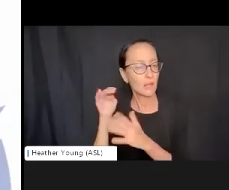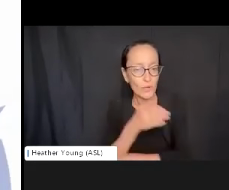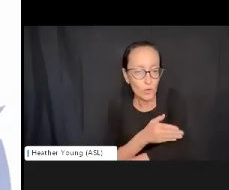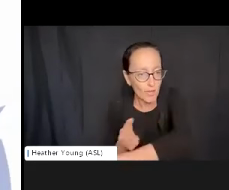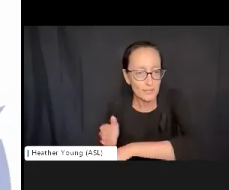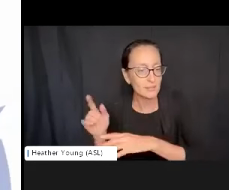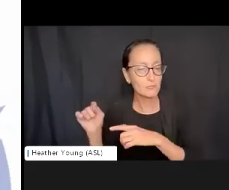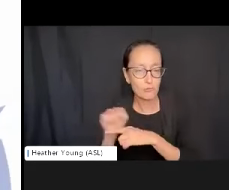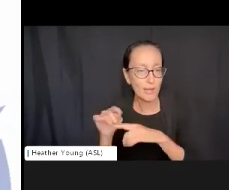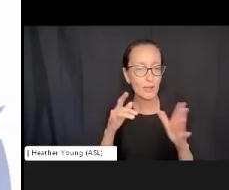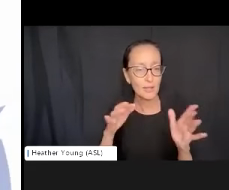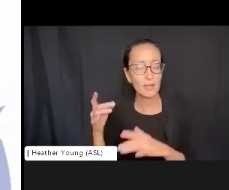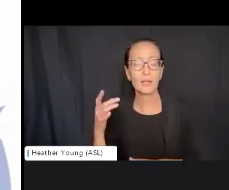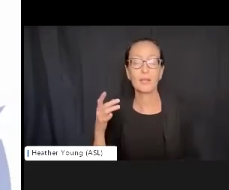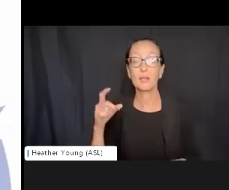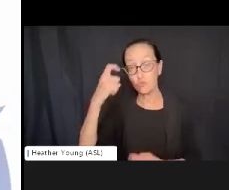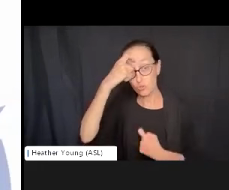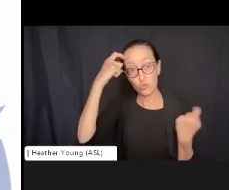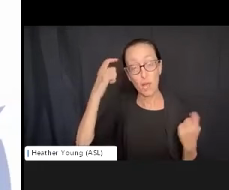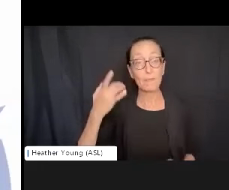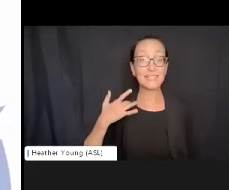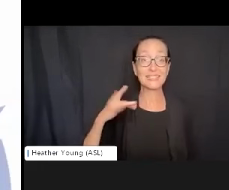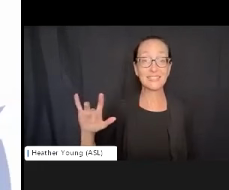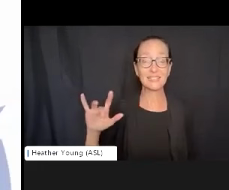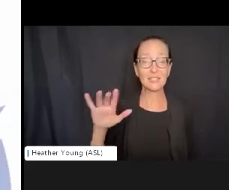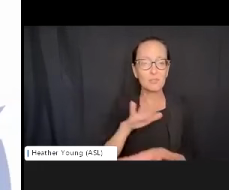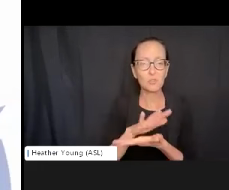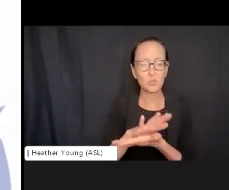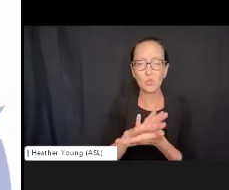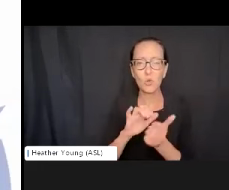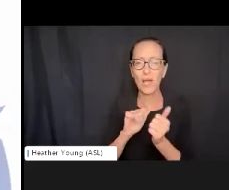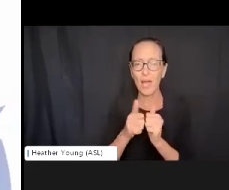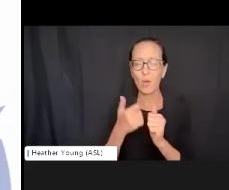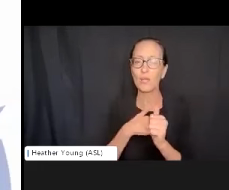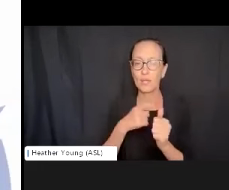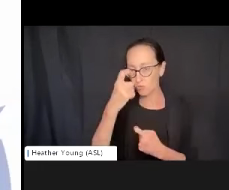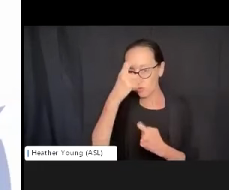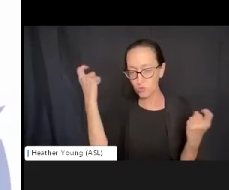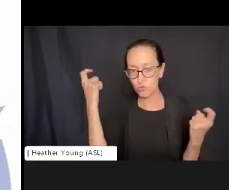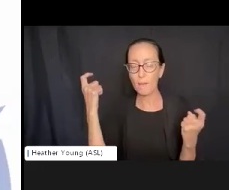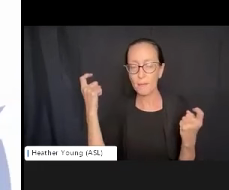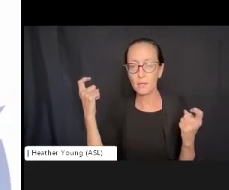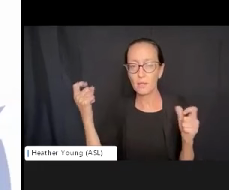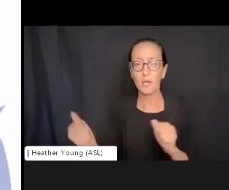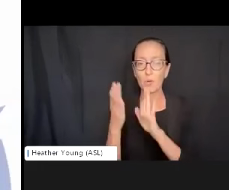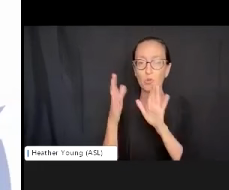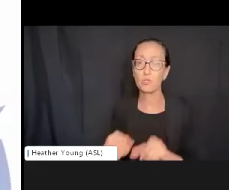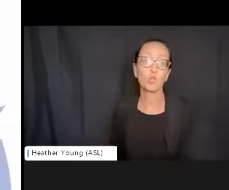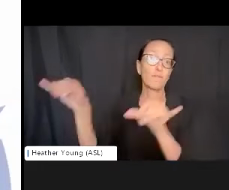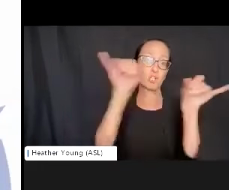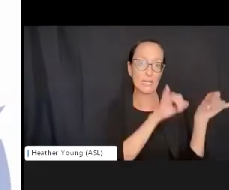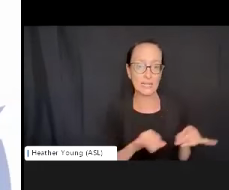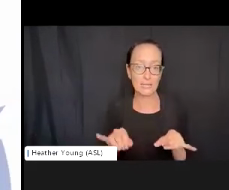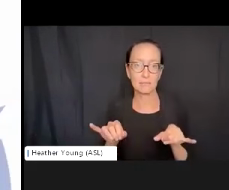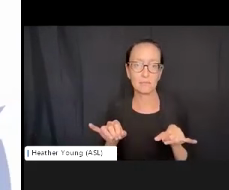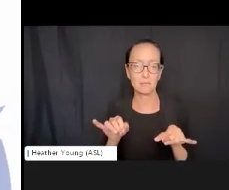website on trauma sensitive schools. How do we do a trauma informed approach universally school wide? And again, all of these